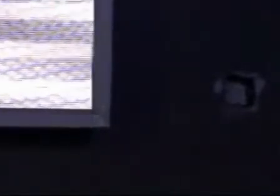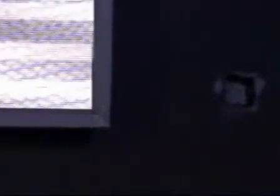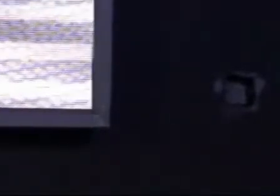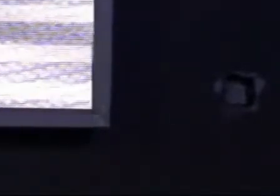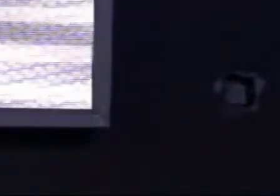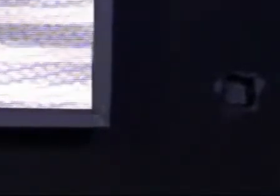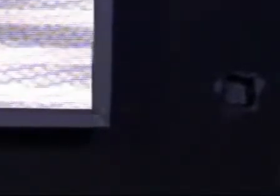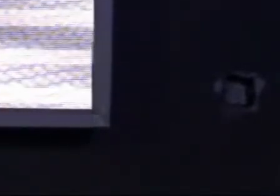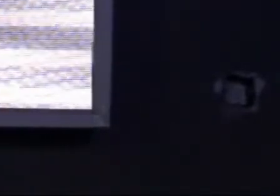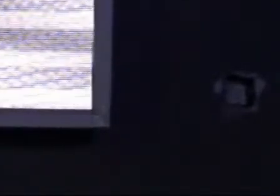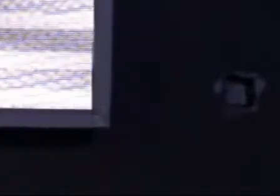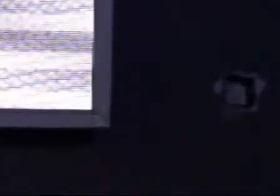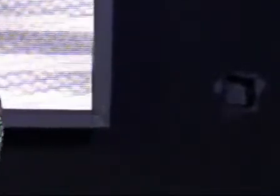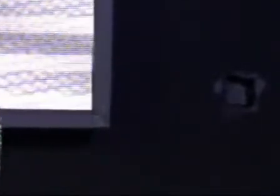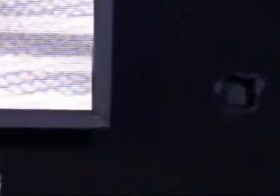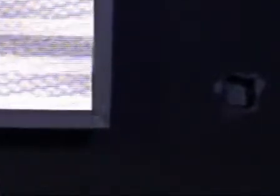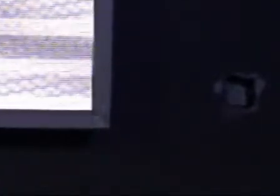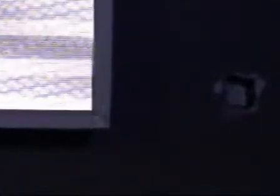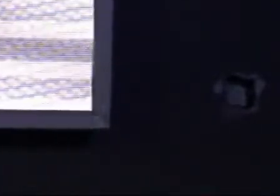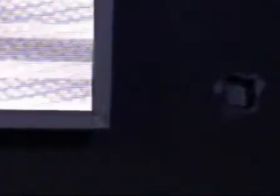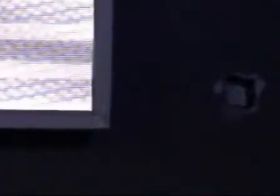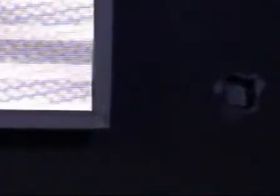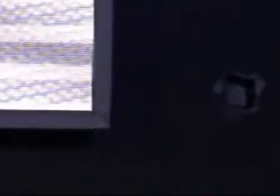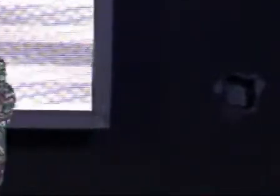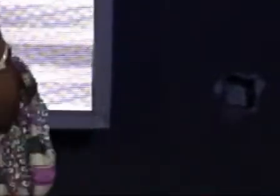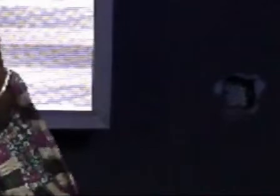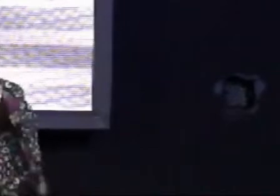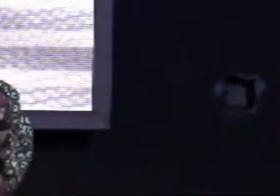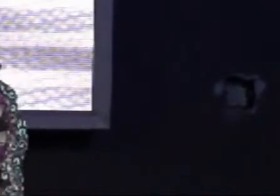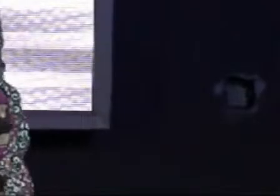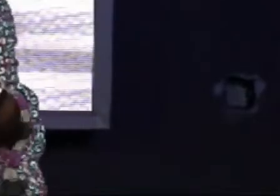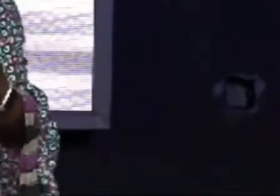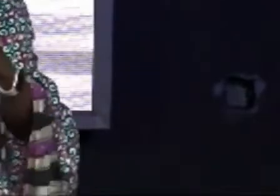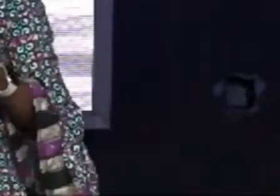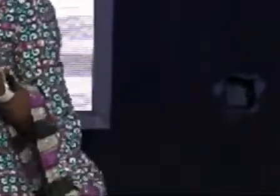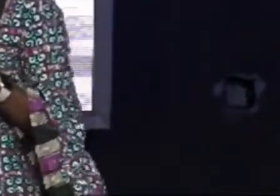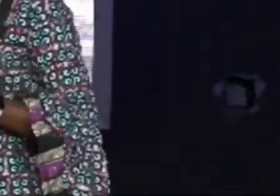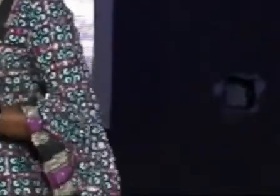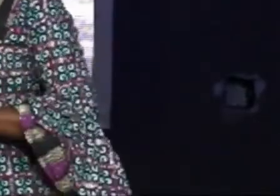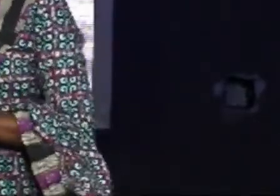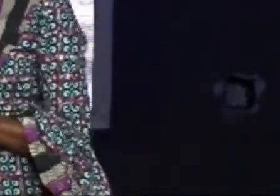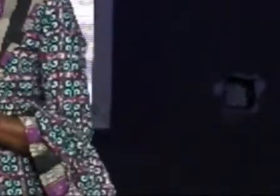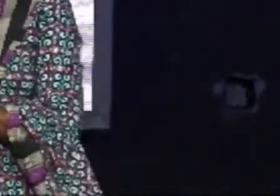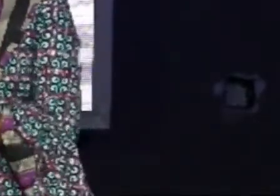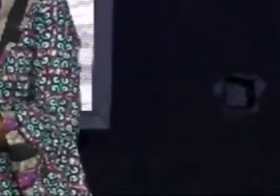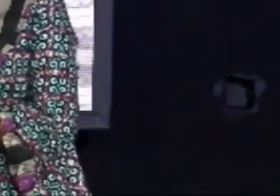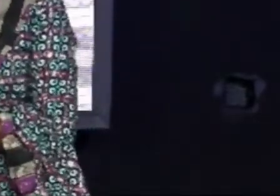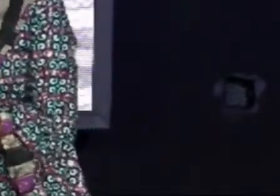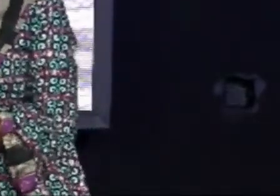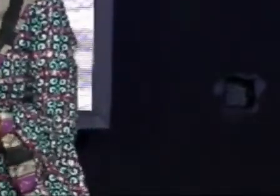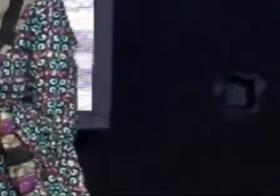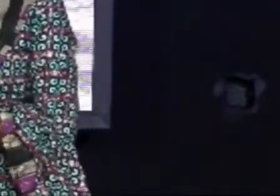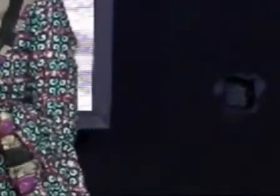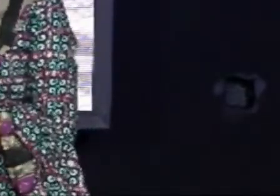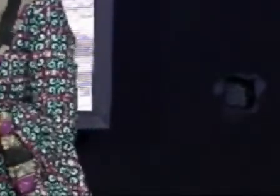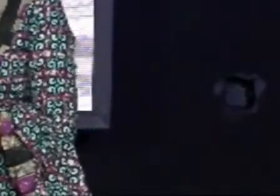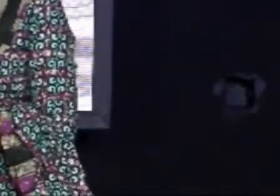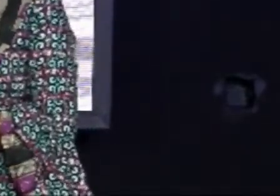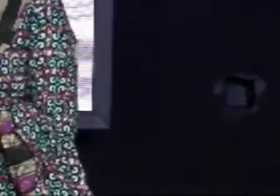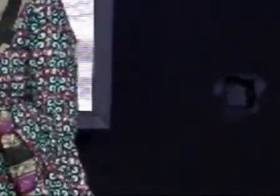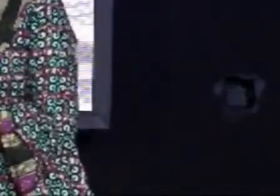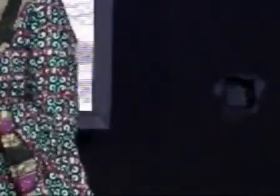studying. And a lot of you know my story, so I don't want to stress on that, but I found myself working in a carpentry